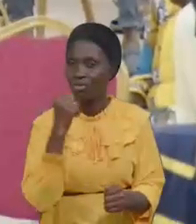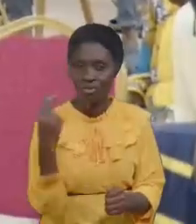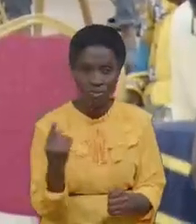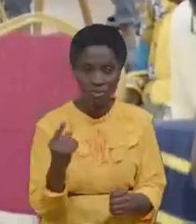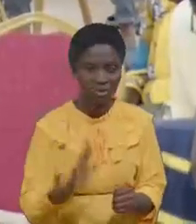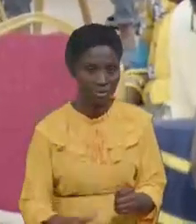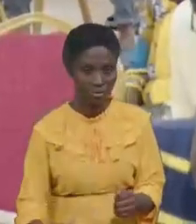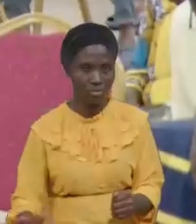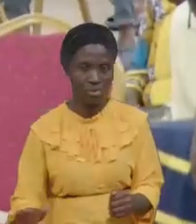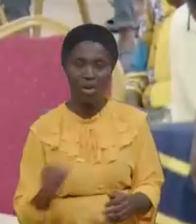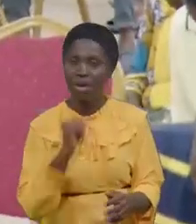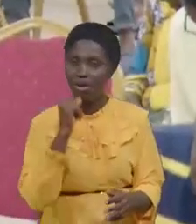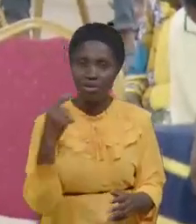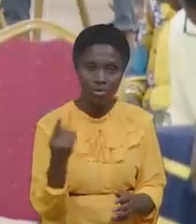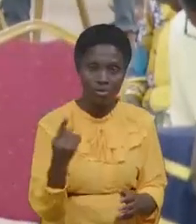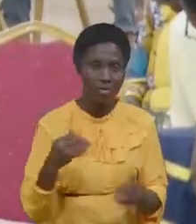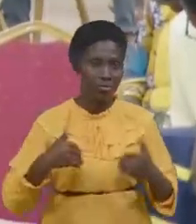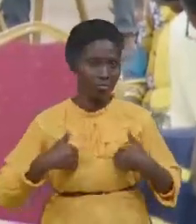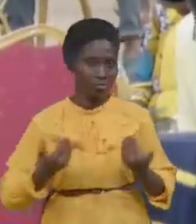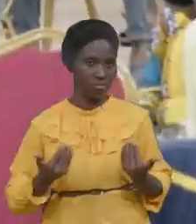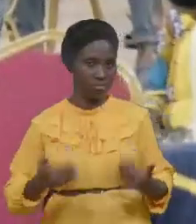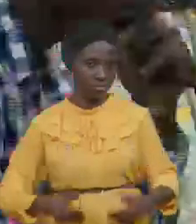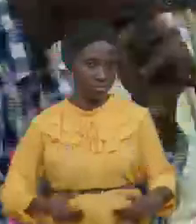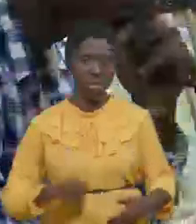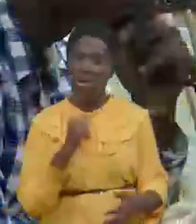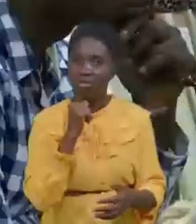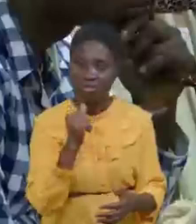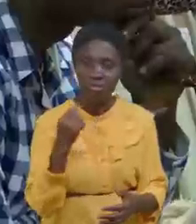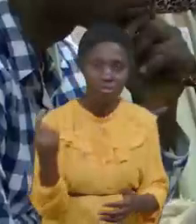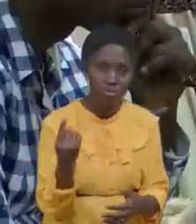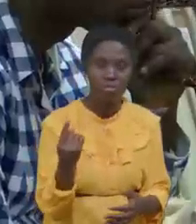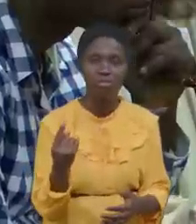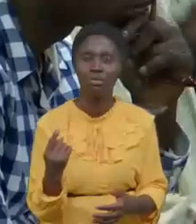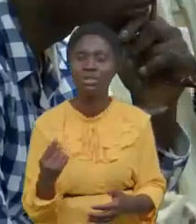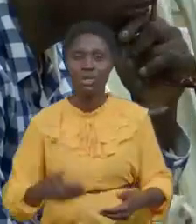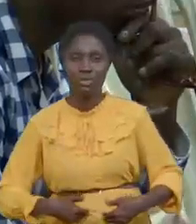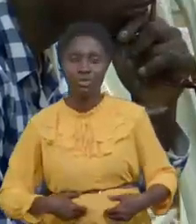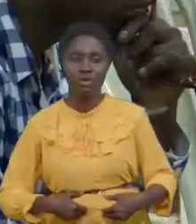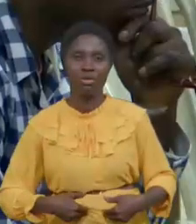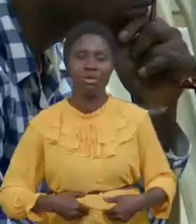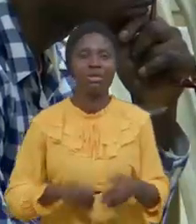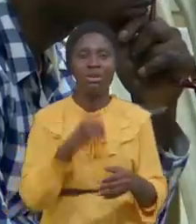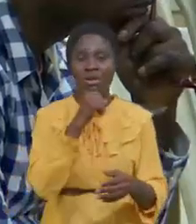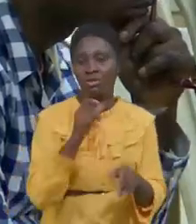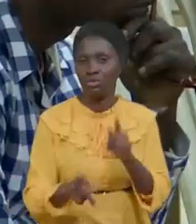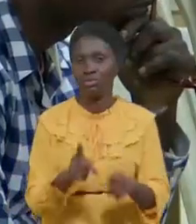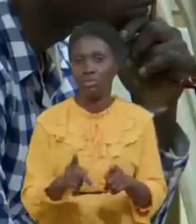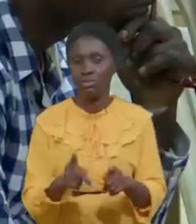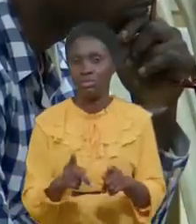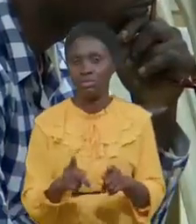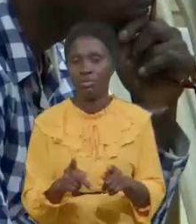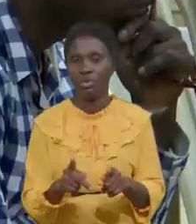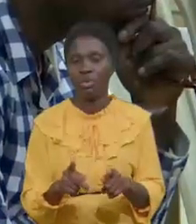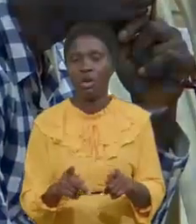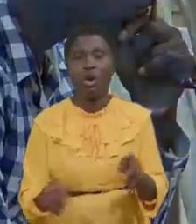children. It's not only teenagers. It's not only middle-aged people. Even the people that are old and old